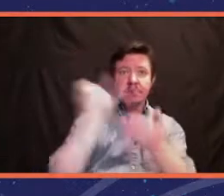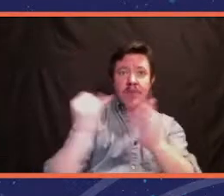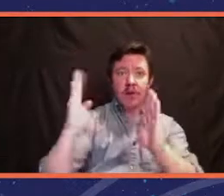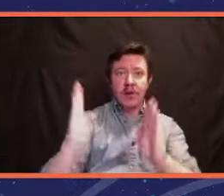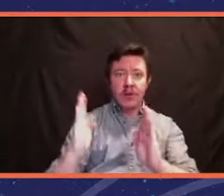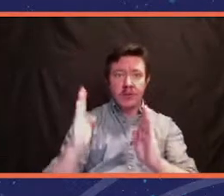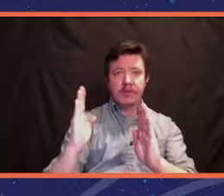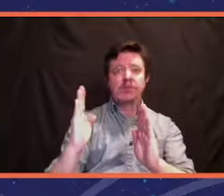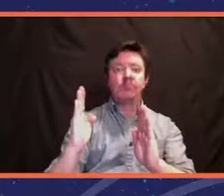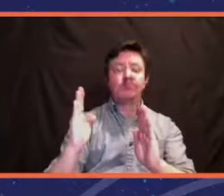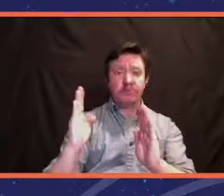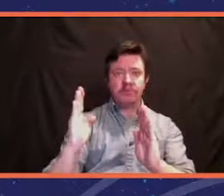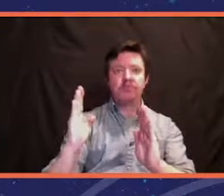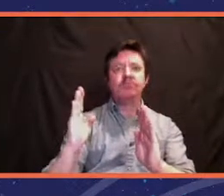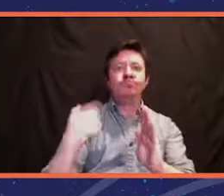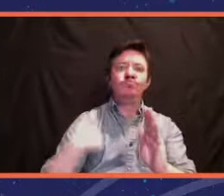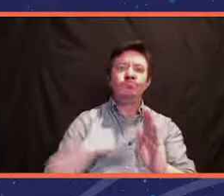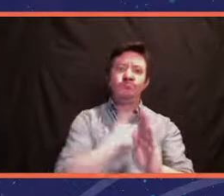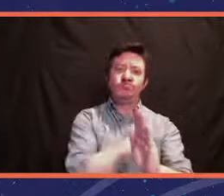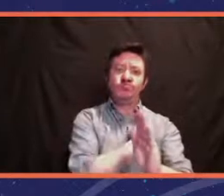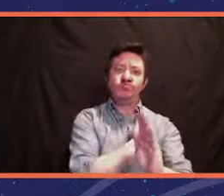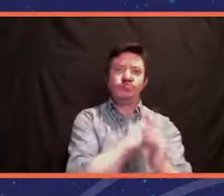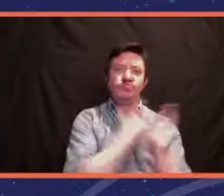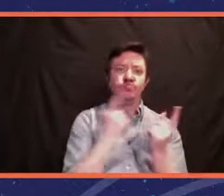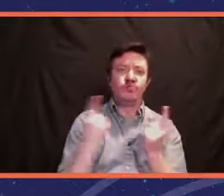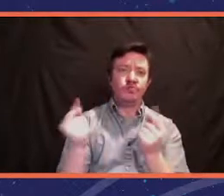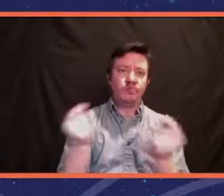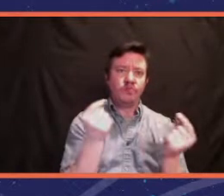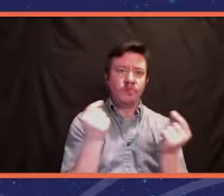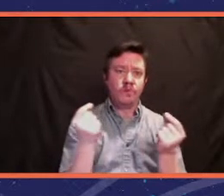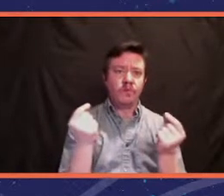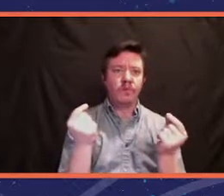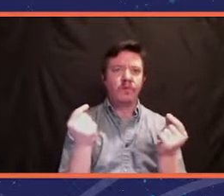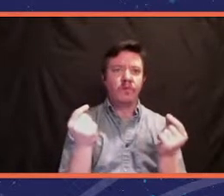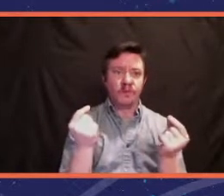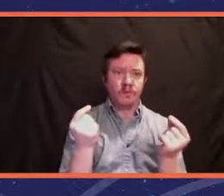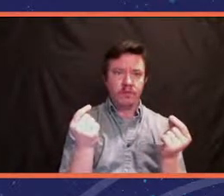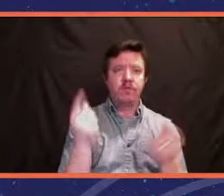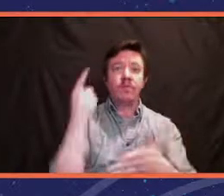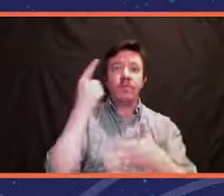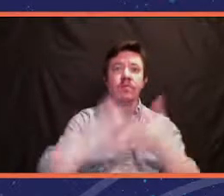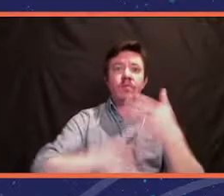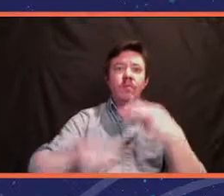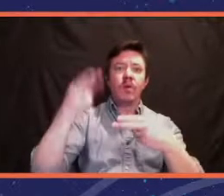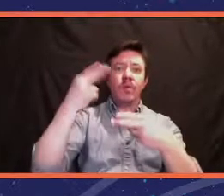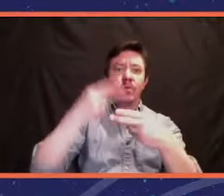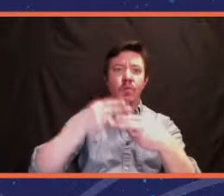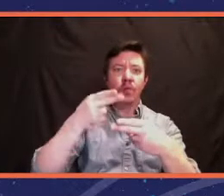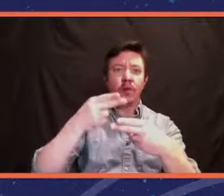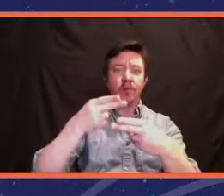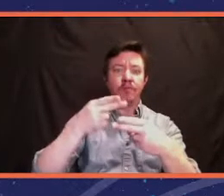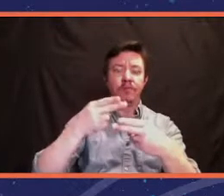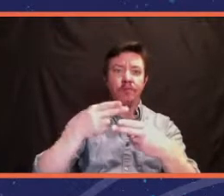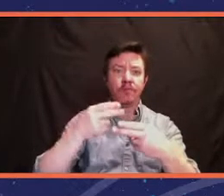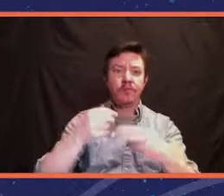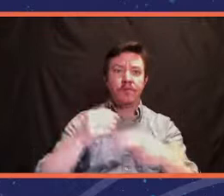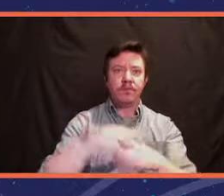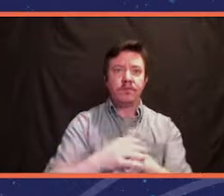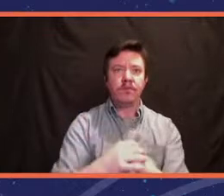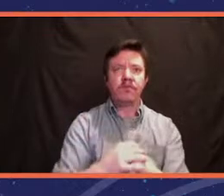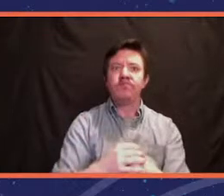and we put out what's called, and from there